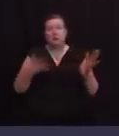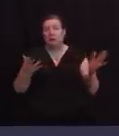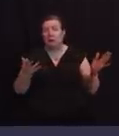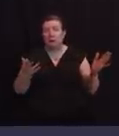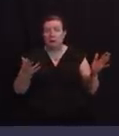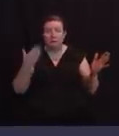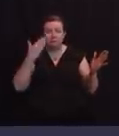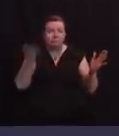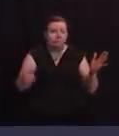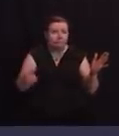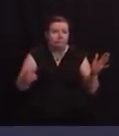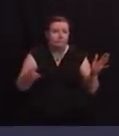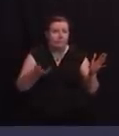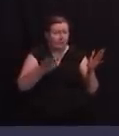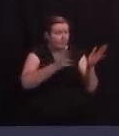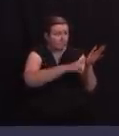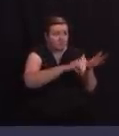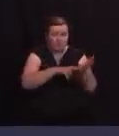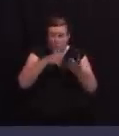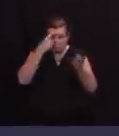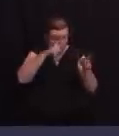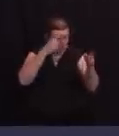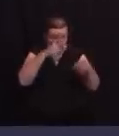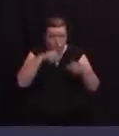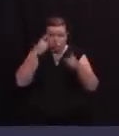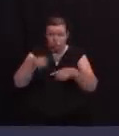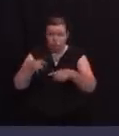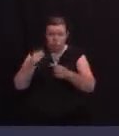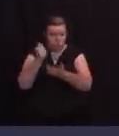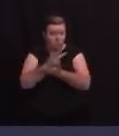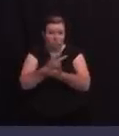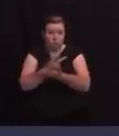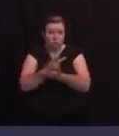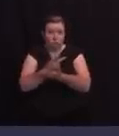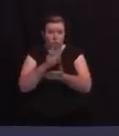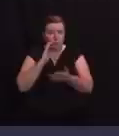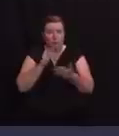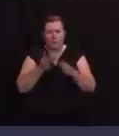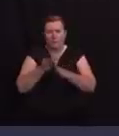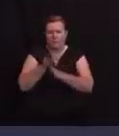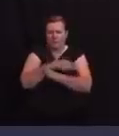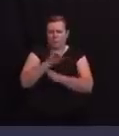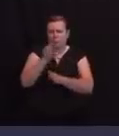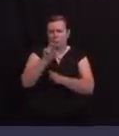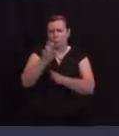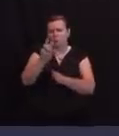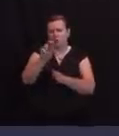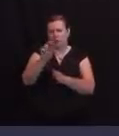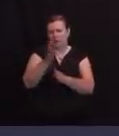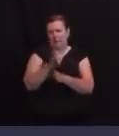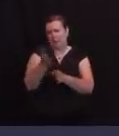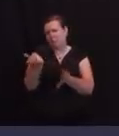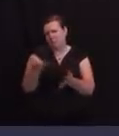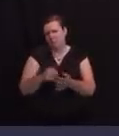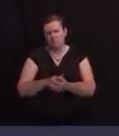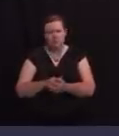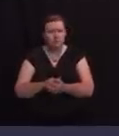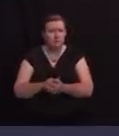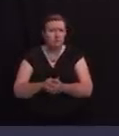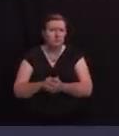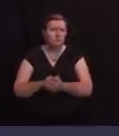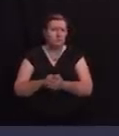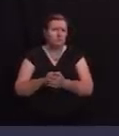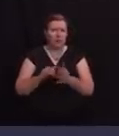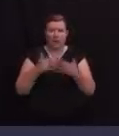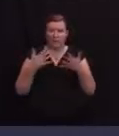grow and obviously it'll get done by June 30th, I can tell you that much. The speed, I think I've